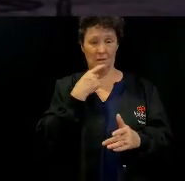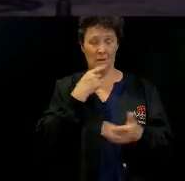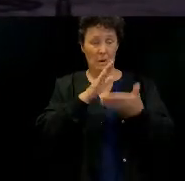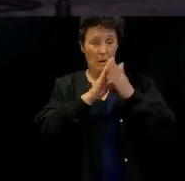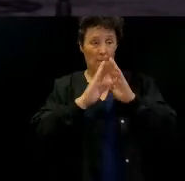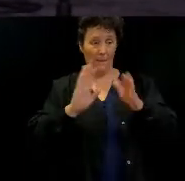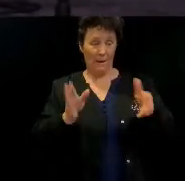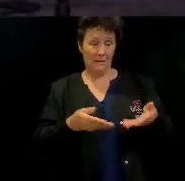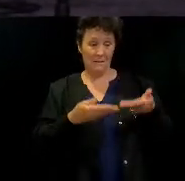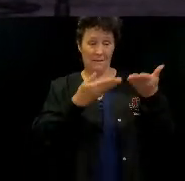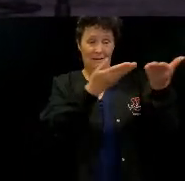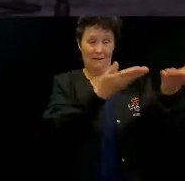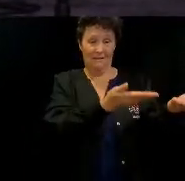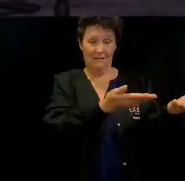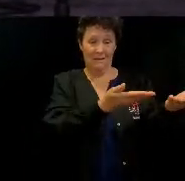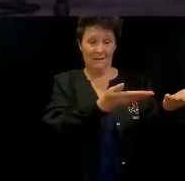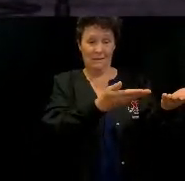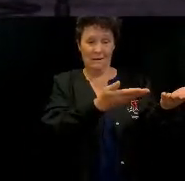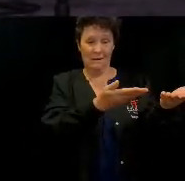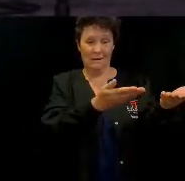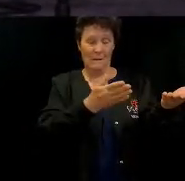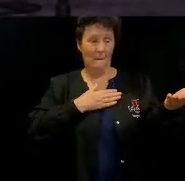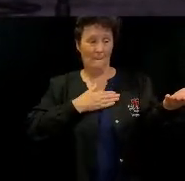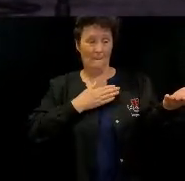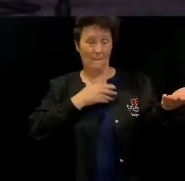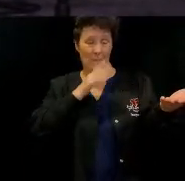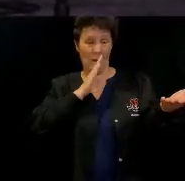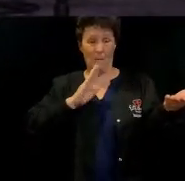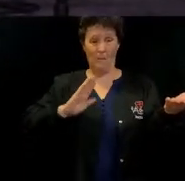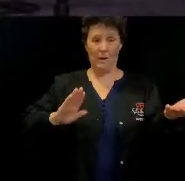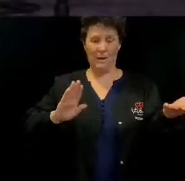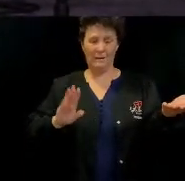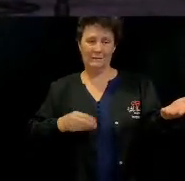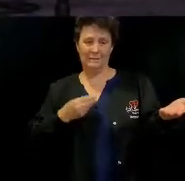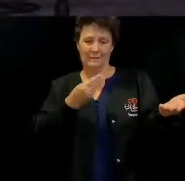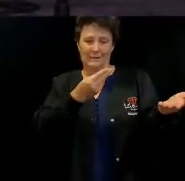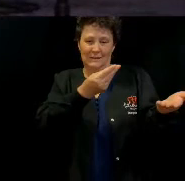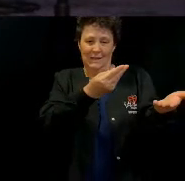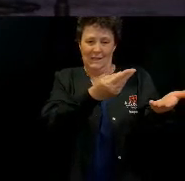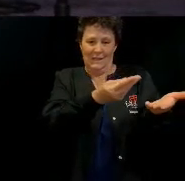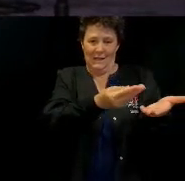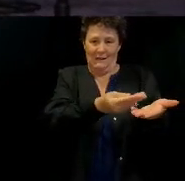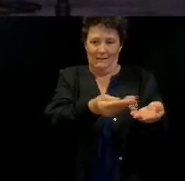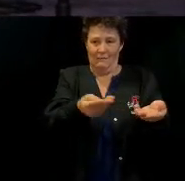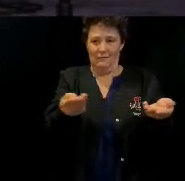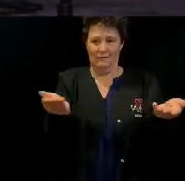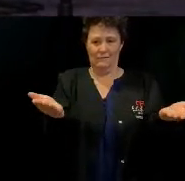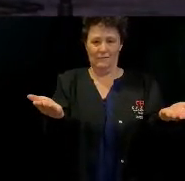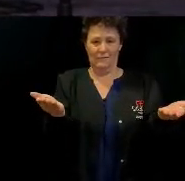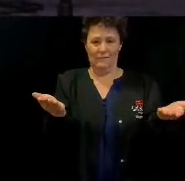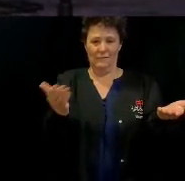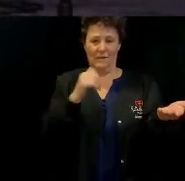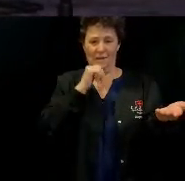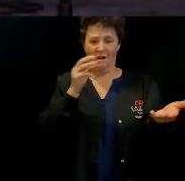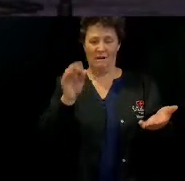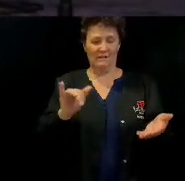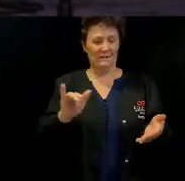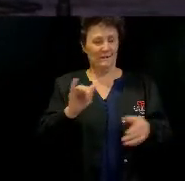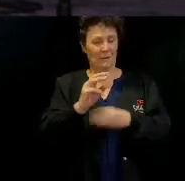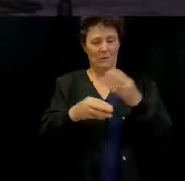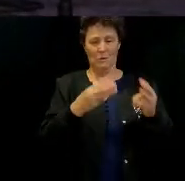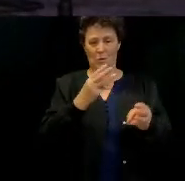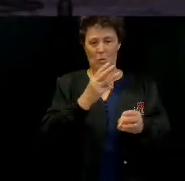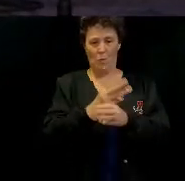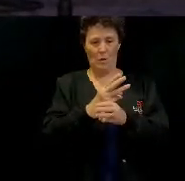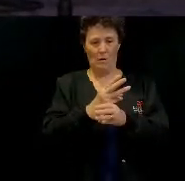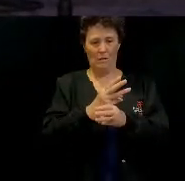you, Amen. The gift of my peace I'm giving you. Not as the world gives, do